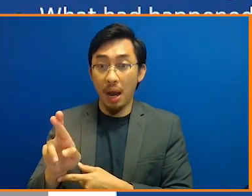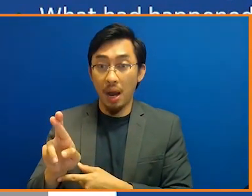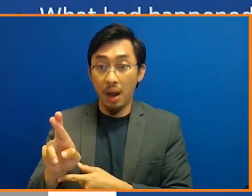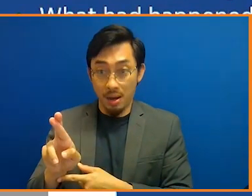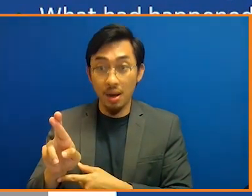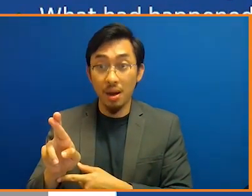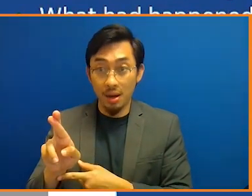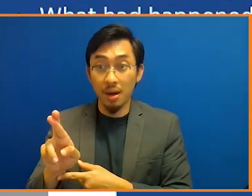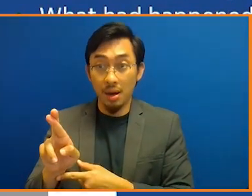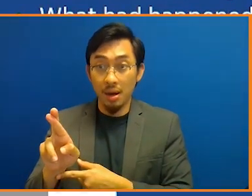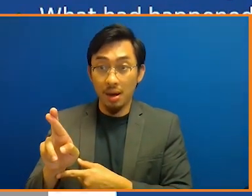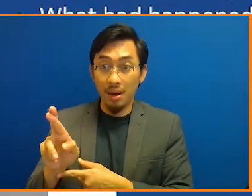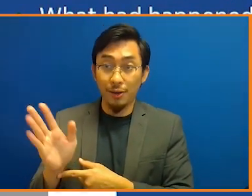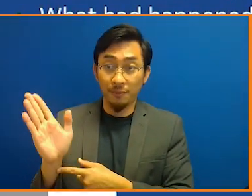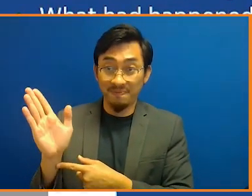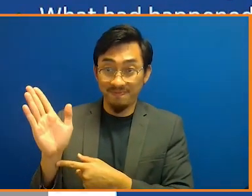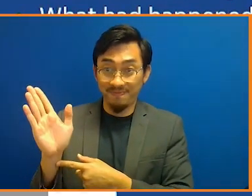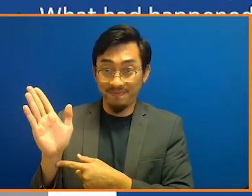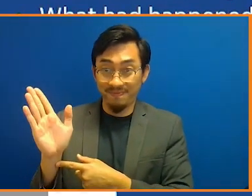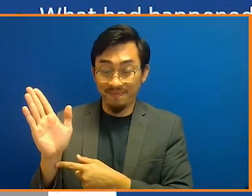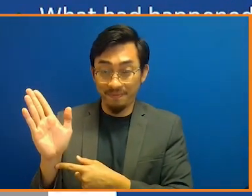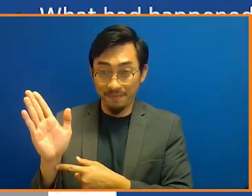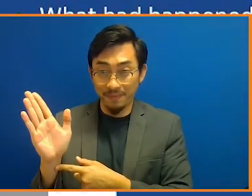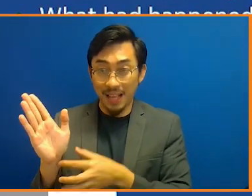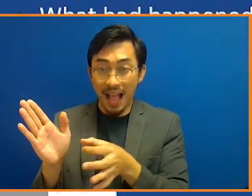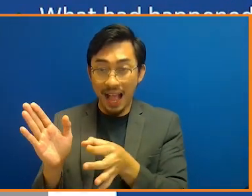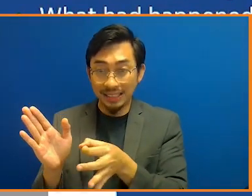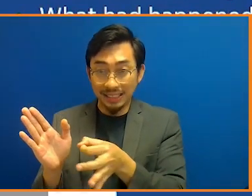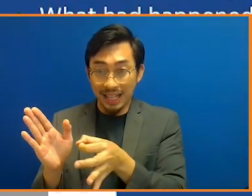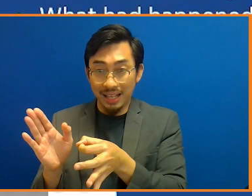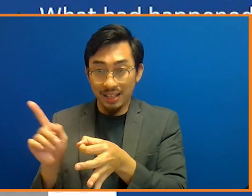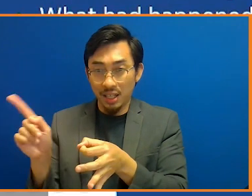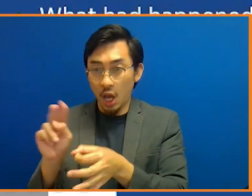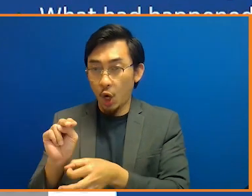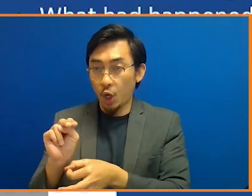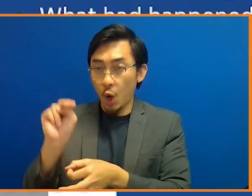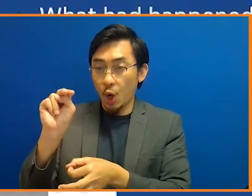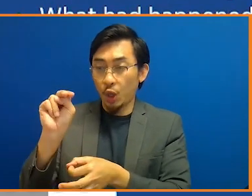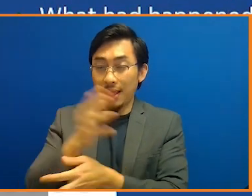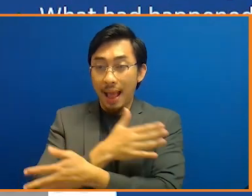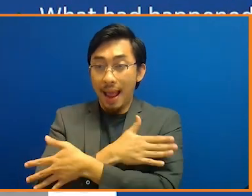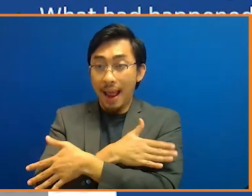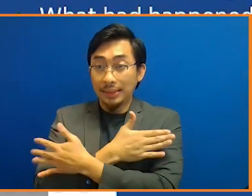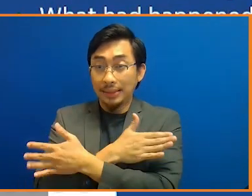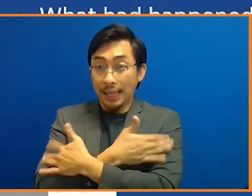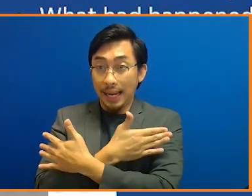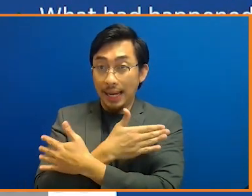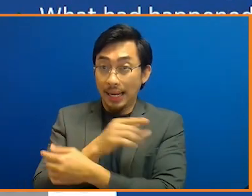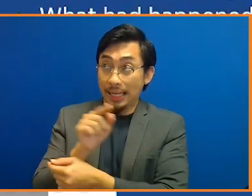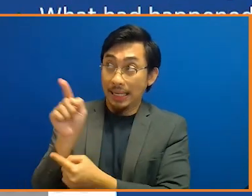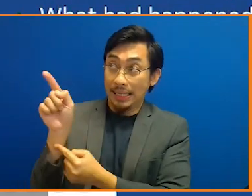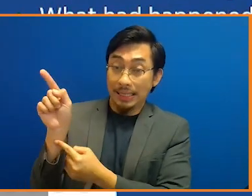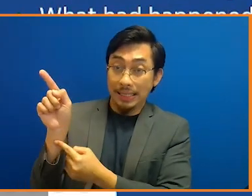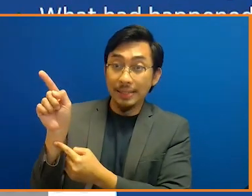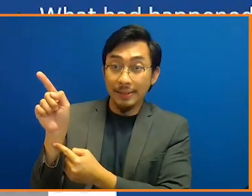the event? The Nicobar Island is over here, to the north of Aceh over here,